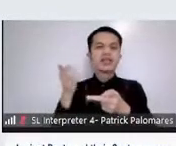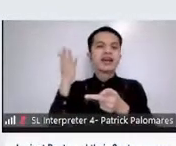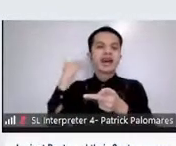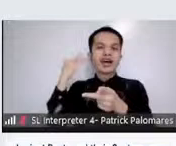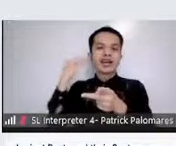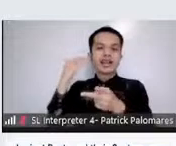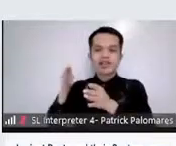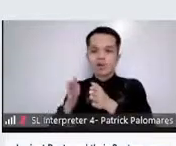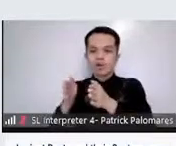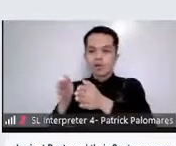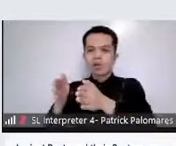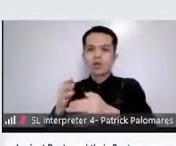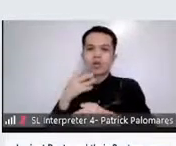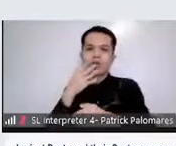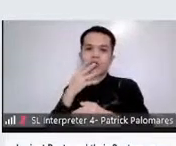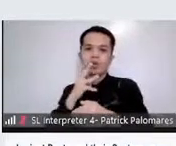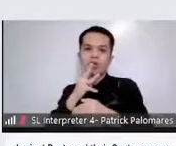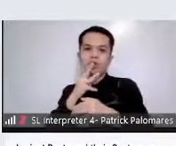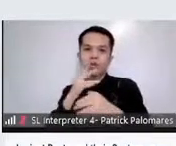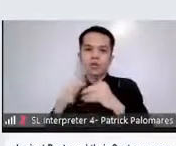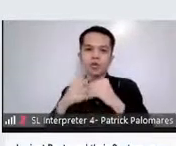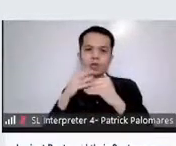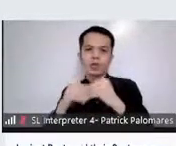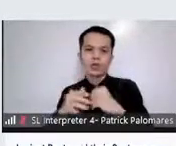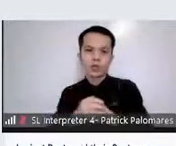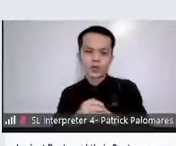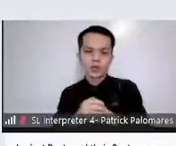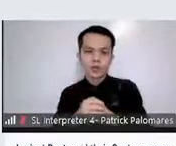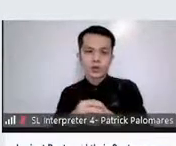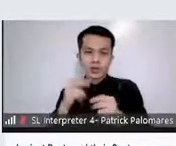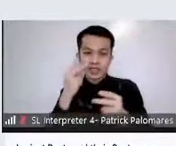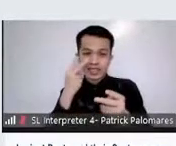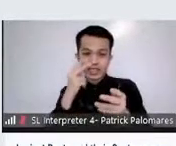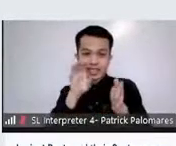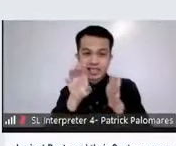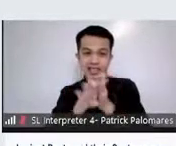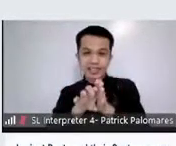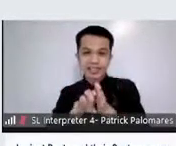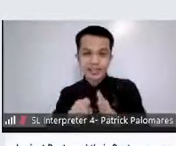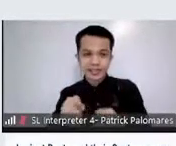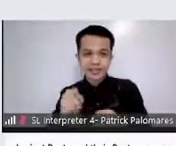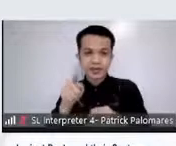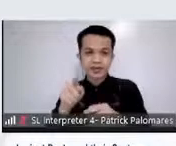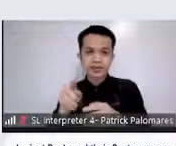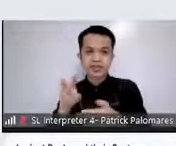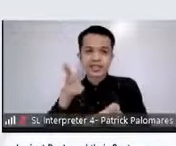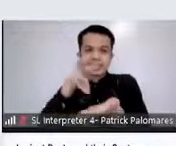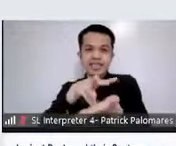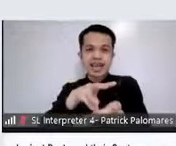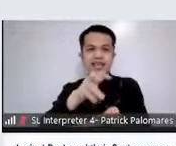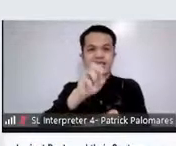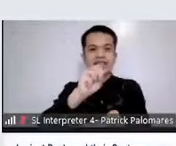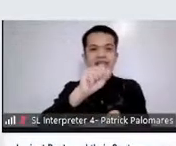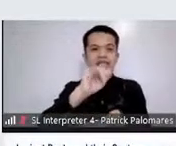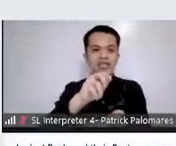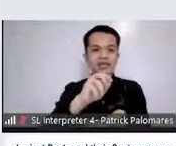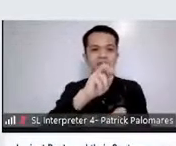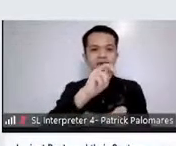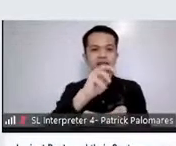The photos below show the Shelmiden site in here, beneath the residential houses and rice fields.